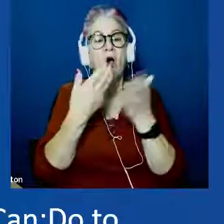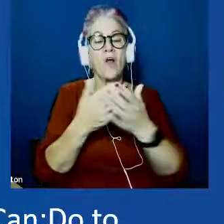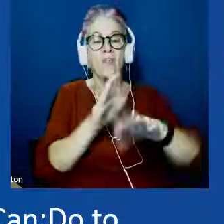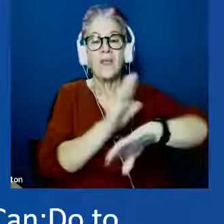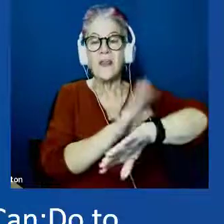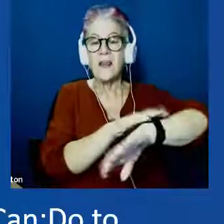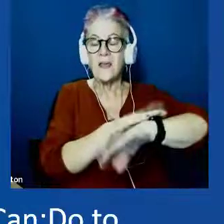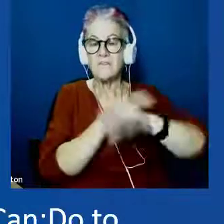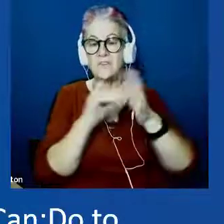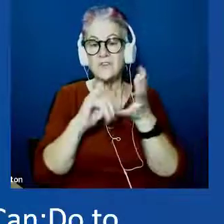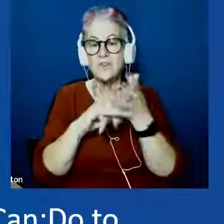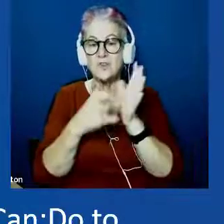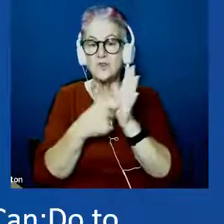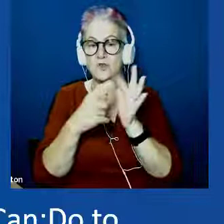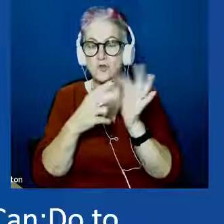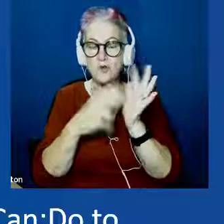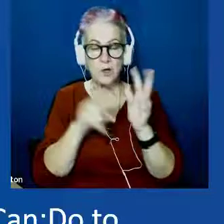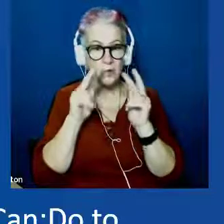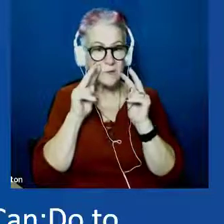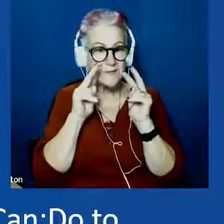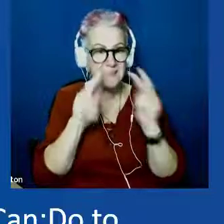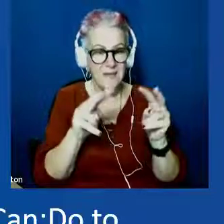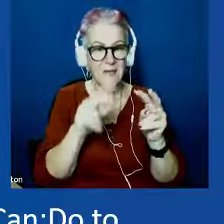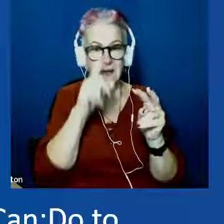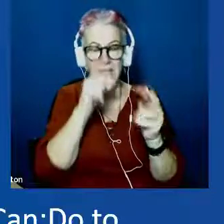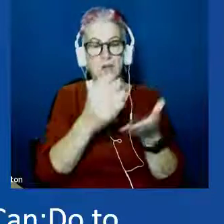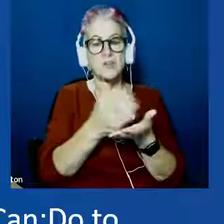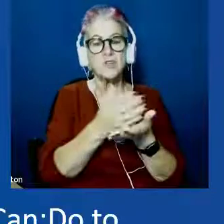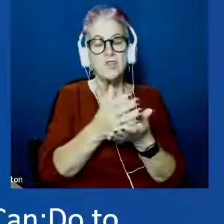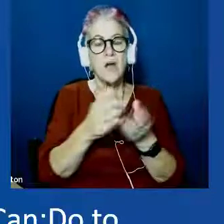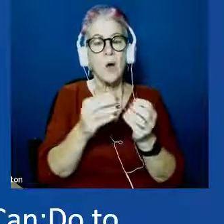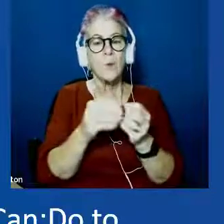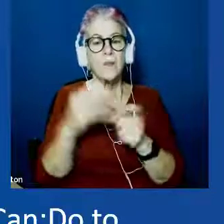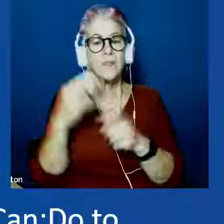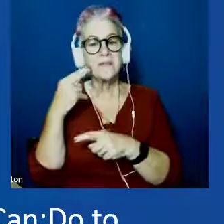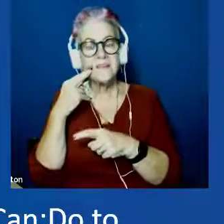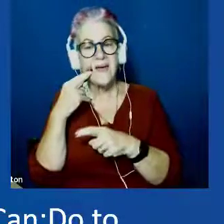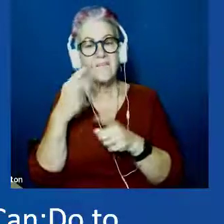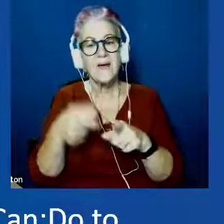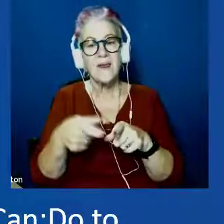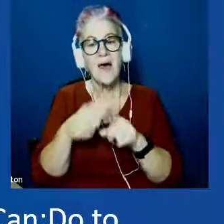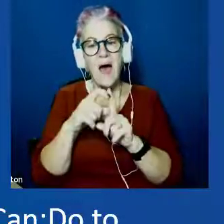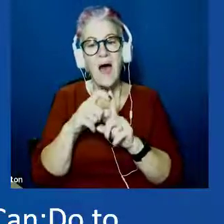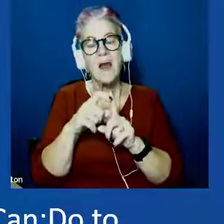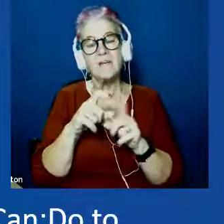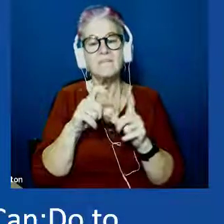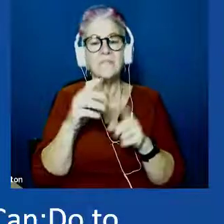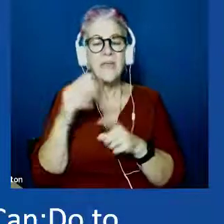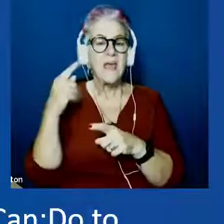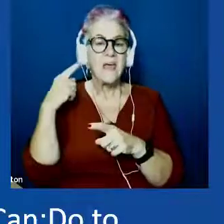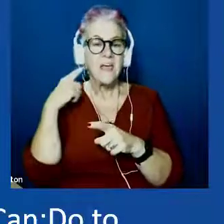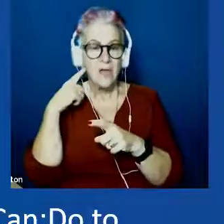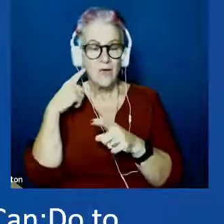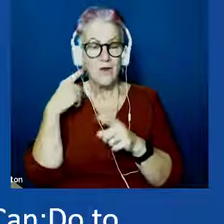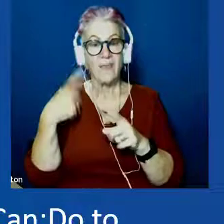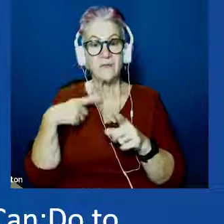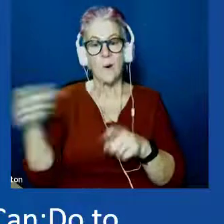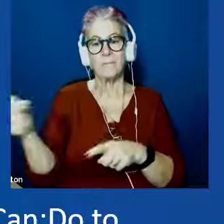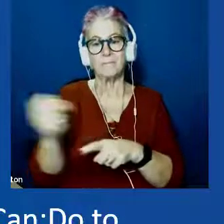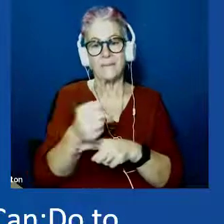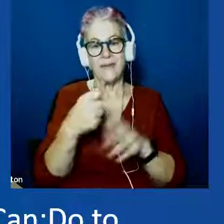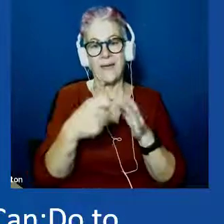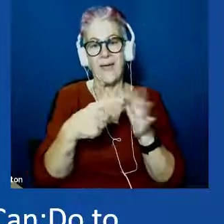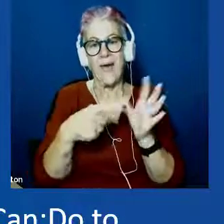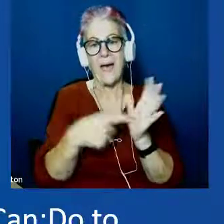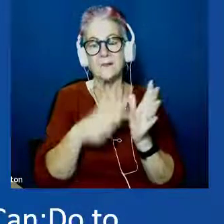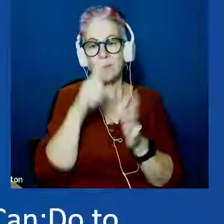capture that information, to be able to share to our deaf and hard of hearing community. That's when Kat came in and was able